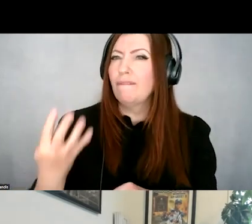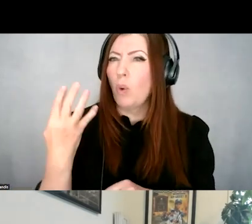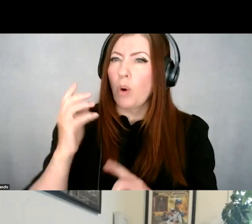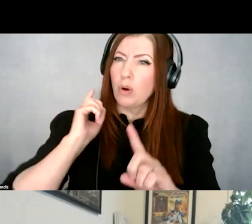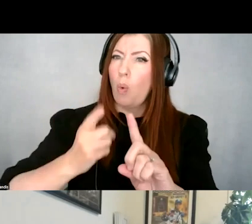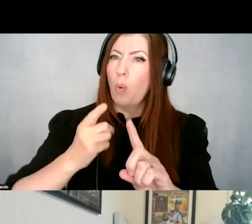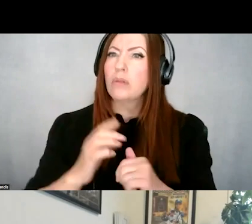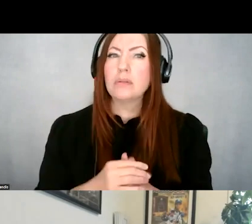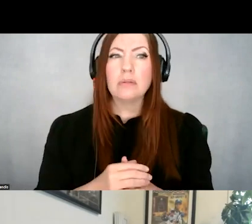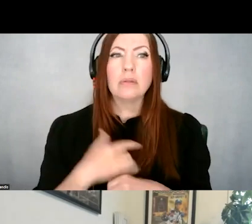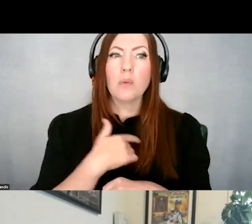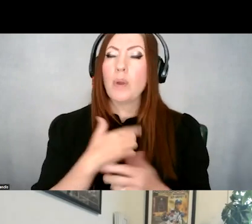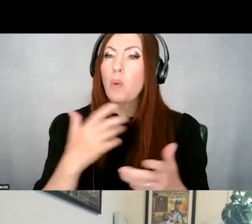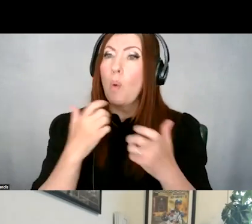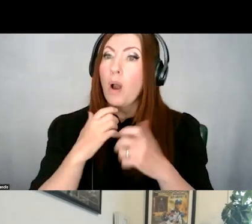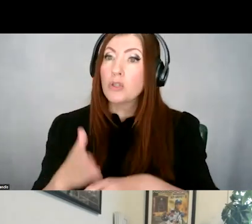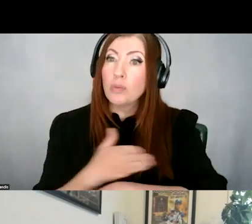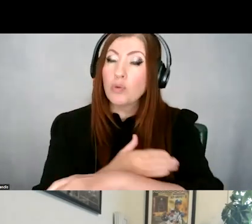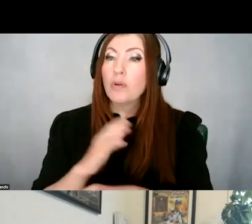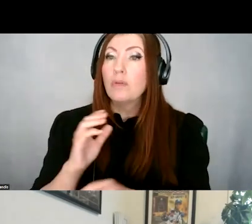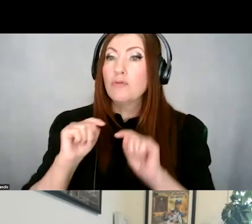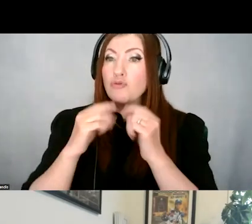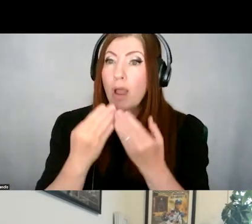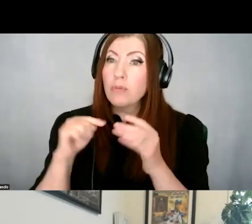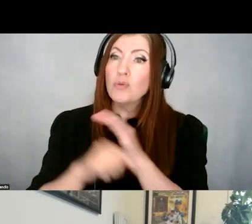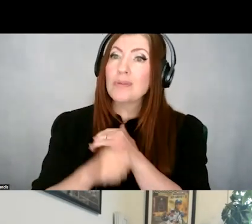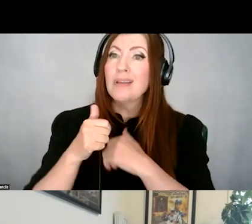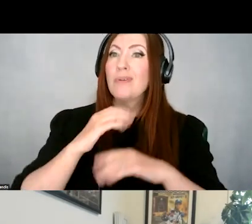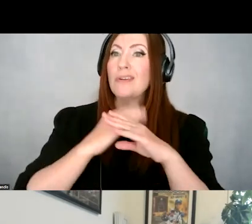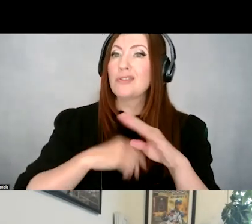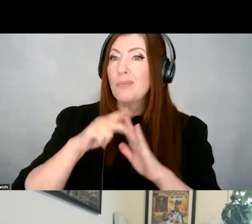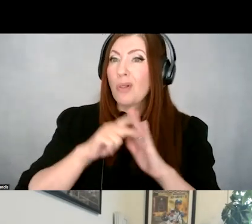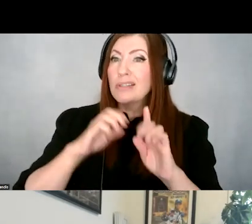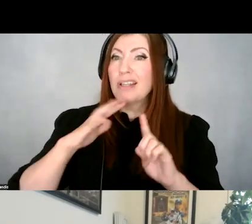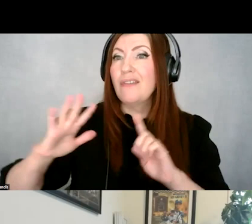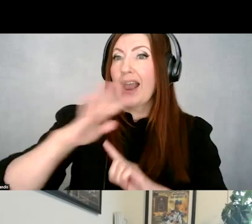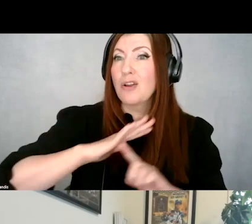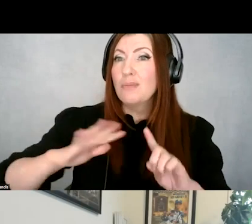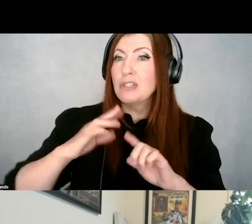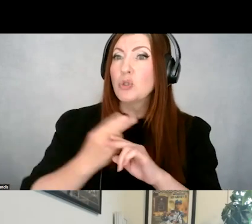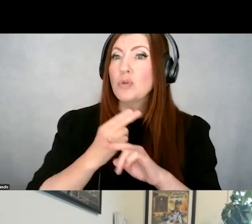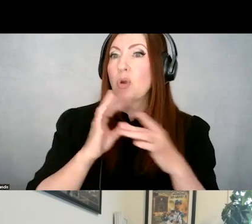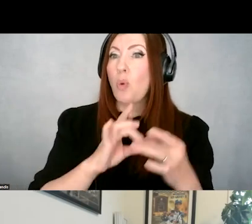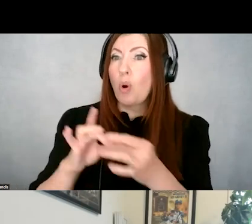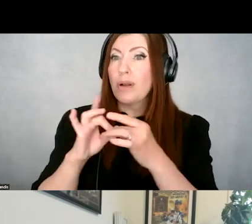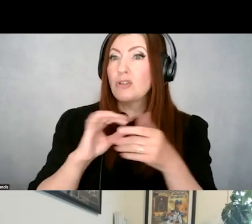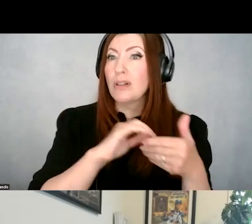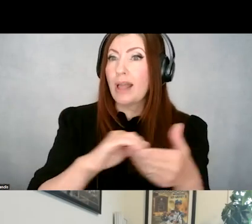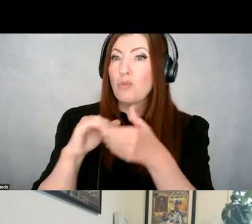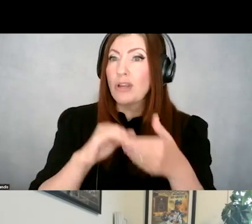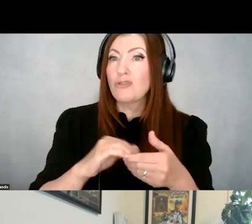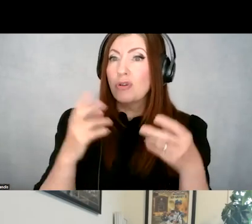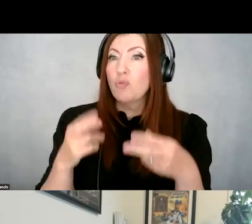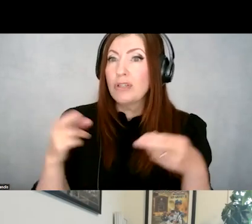So we want to improve tribal suicide prevention policies and environments. through coordination, collaboration, and resource